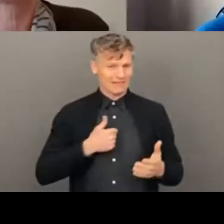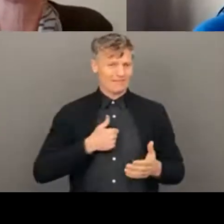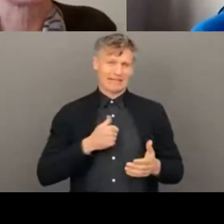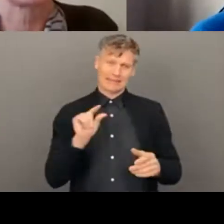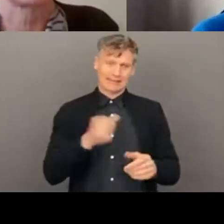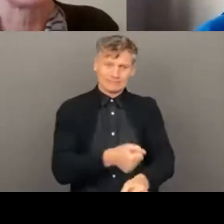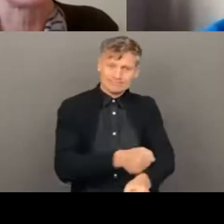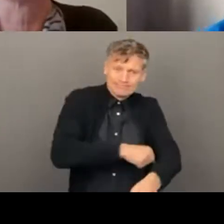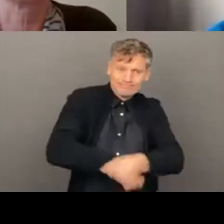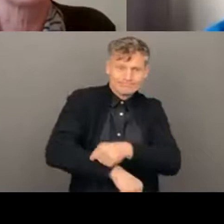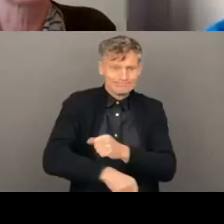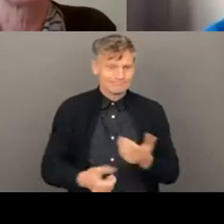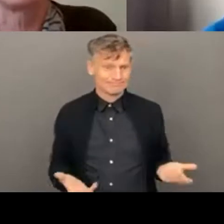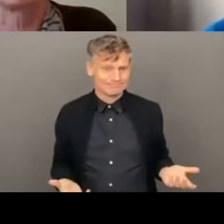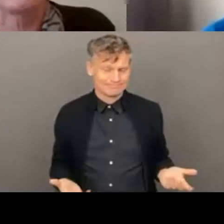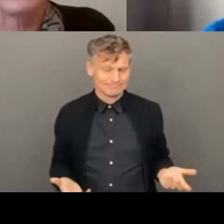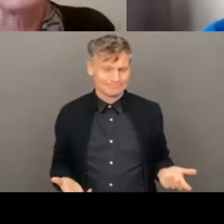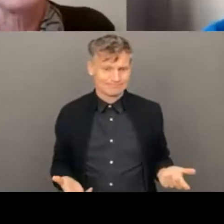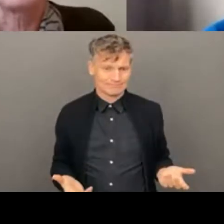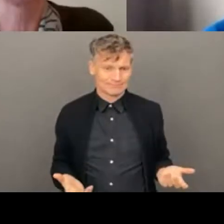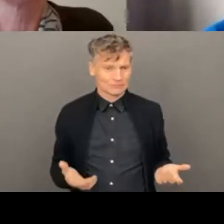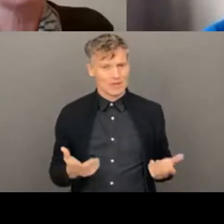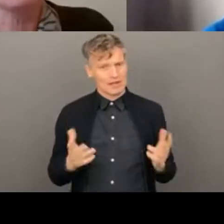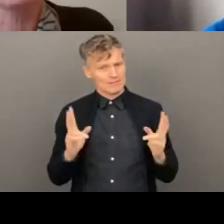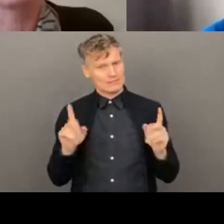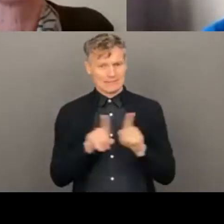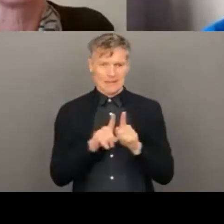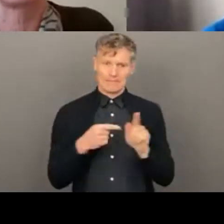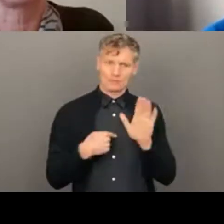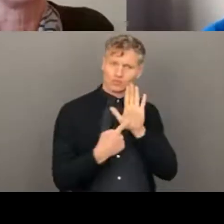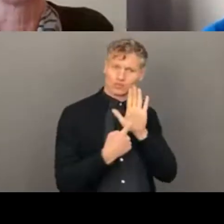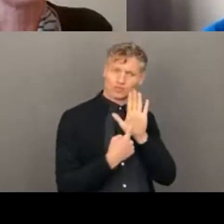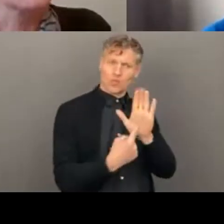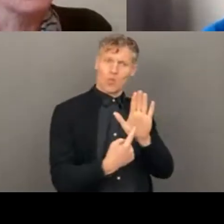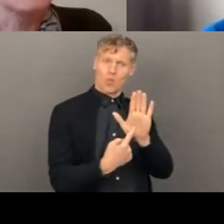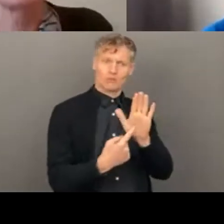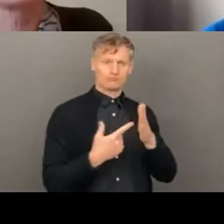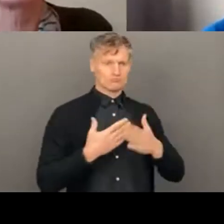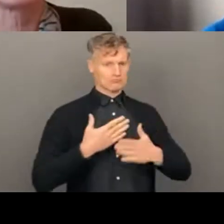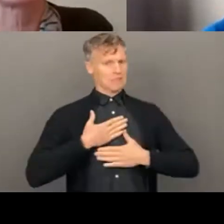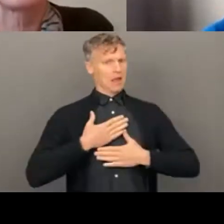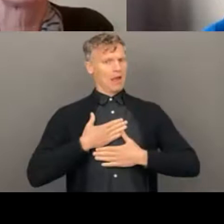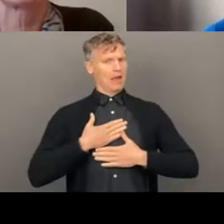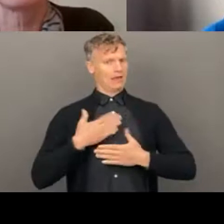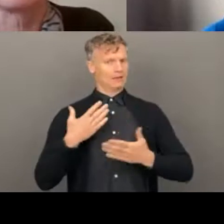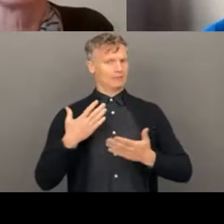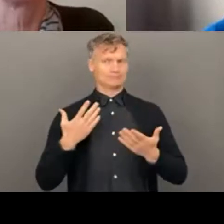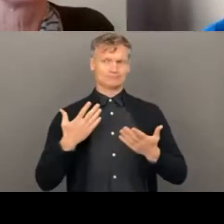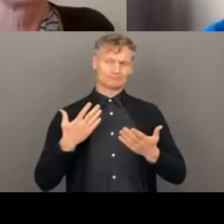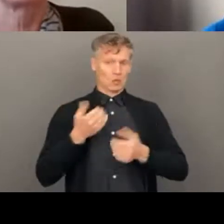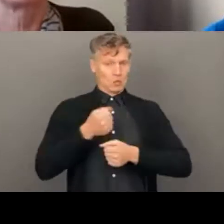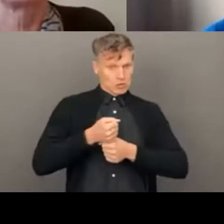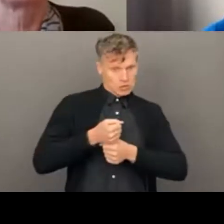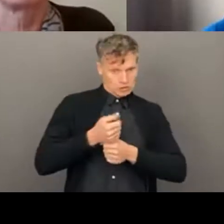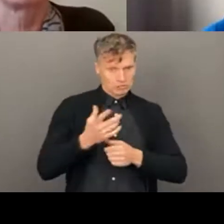demonstrate somehow your way. And when you work with persons with disabilities and